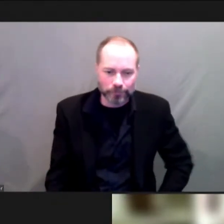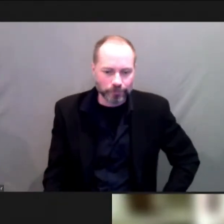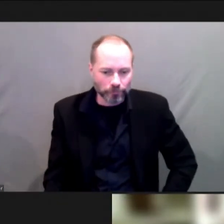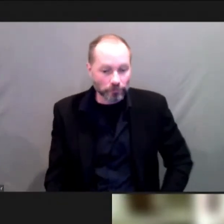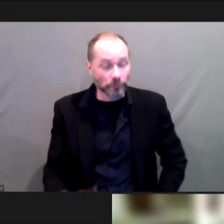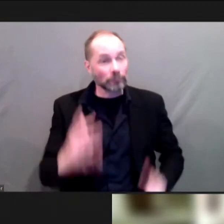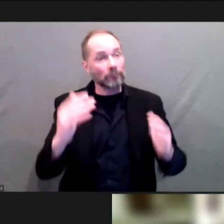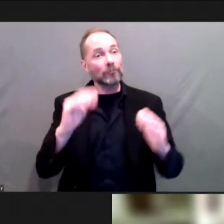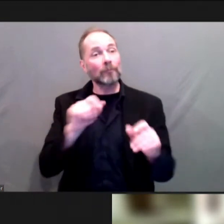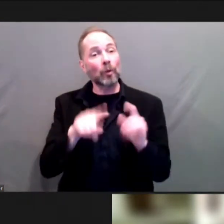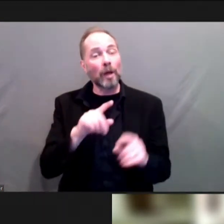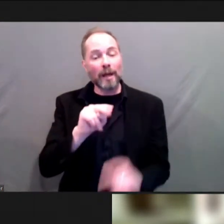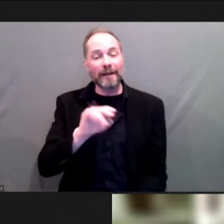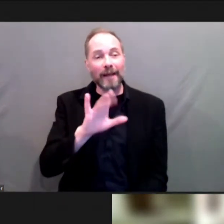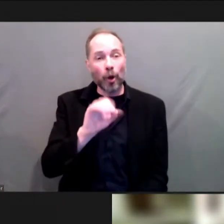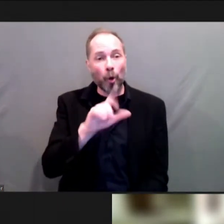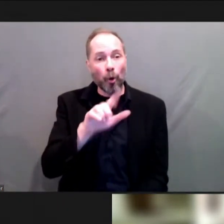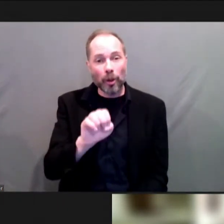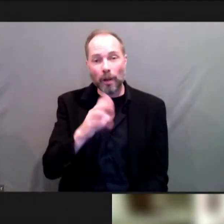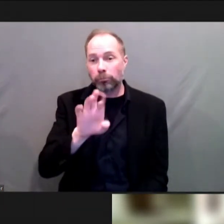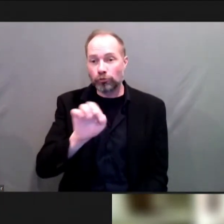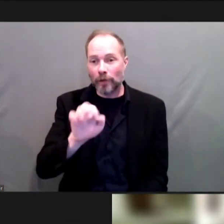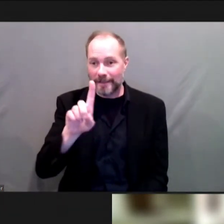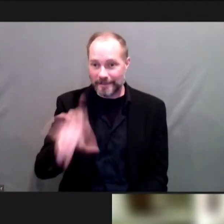Next question is from Nicole Brady. Go ahead, Nicole.